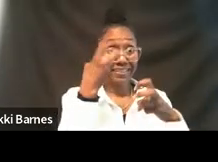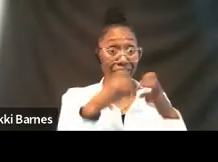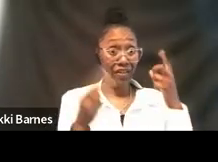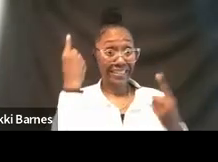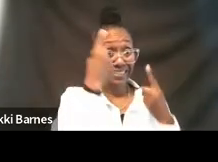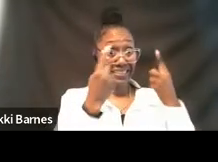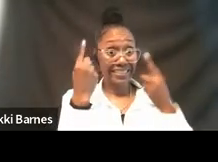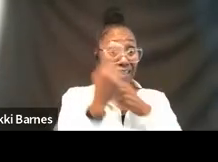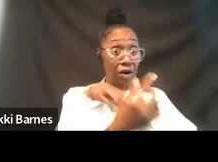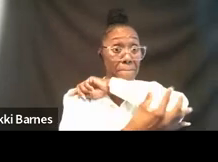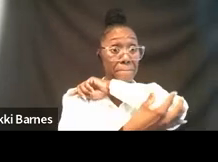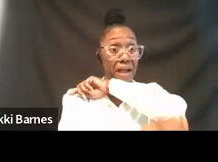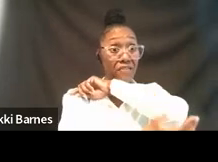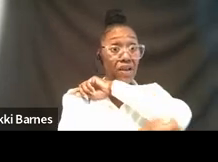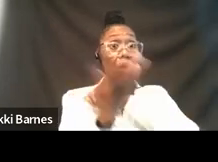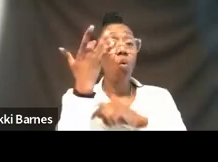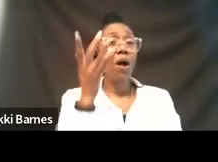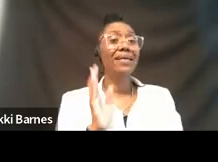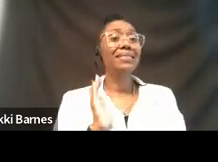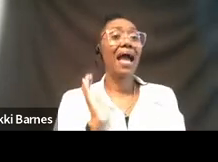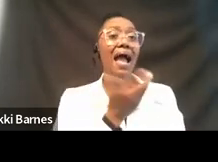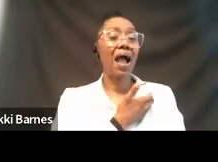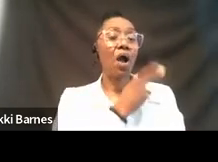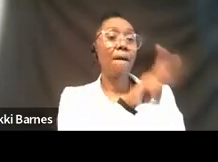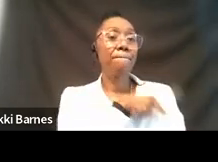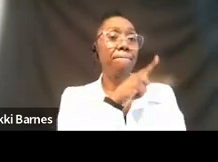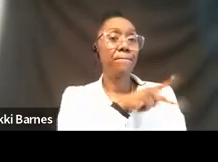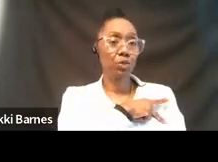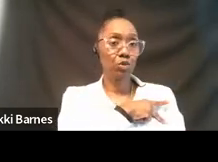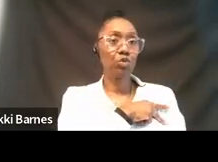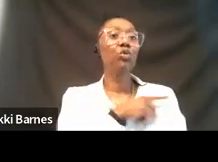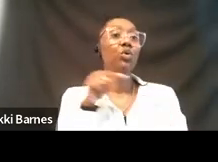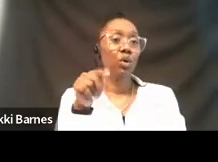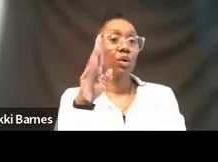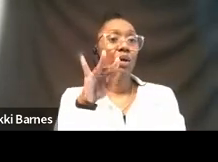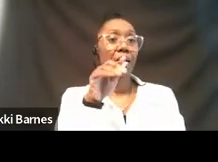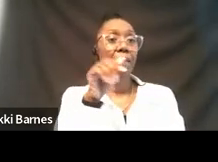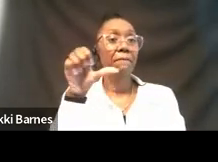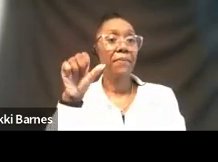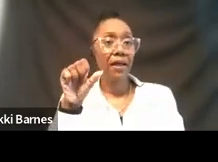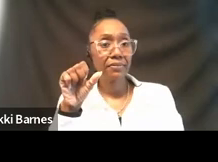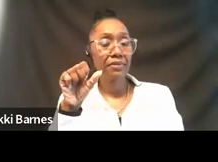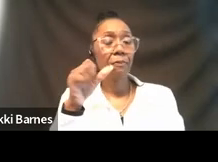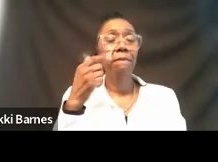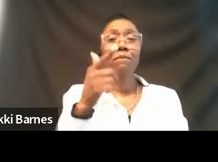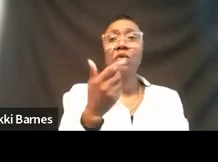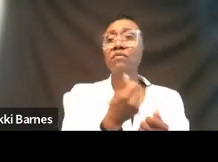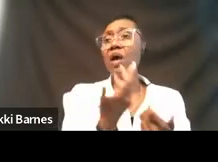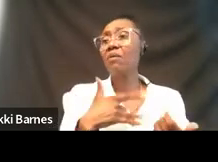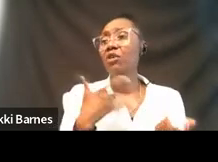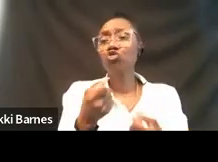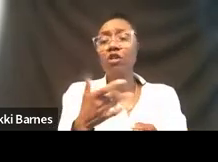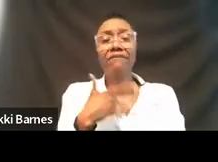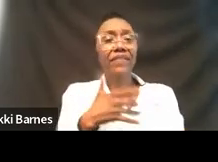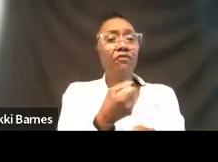poverty is because of our own personal biases about it. Whether we have strong feelings about the cause of poverty or the resolution for